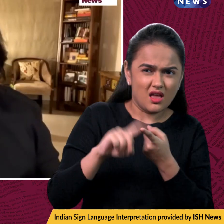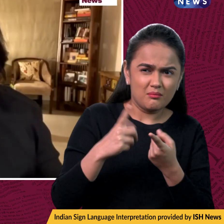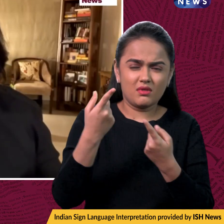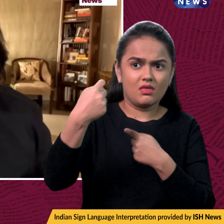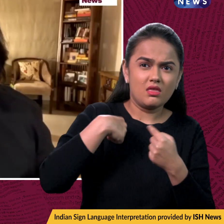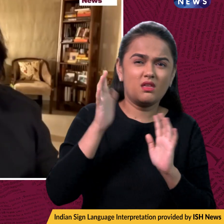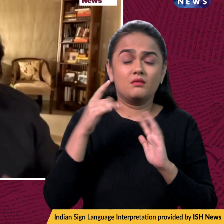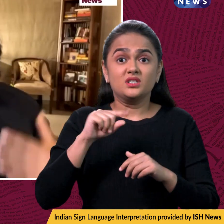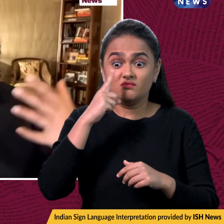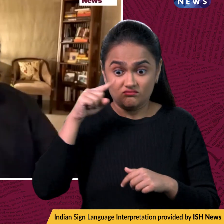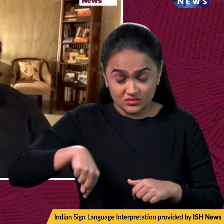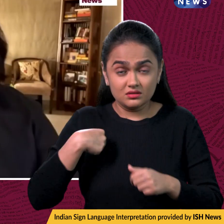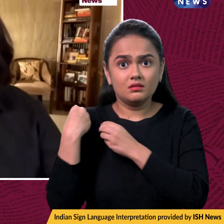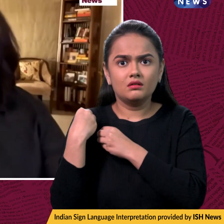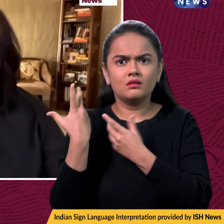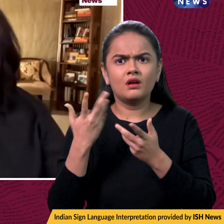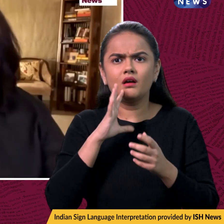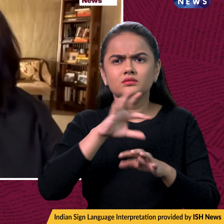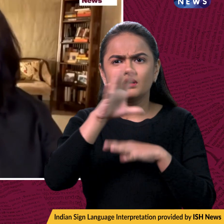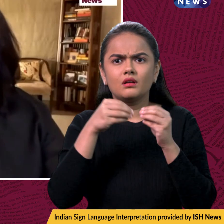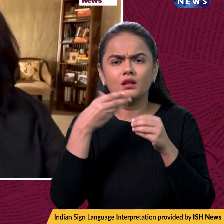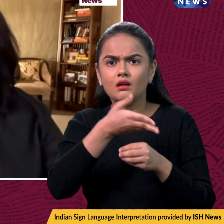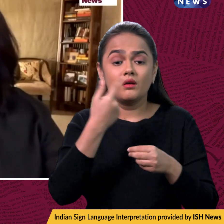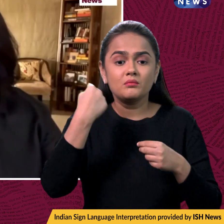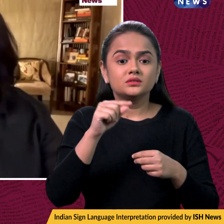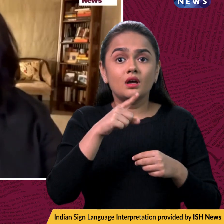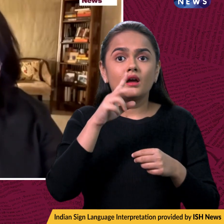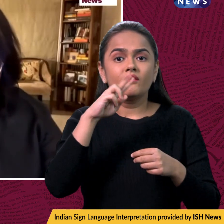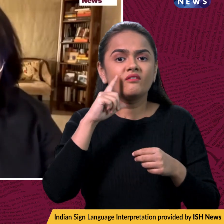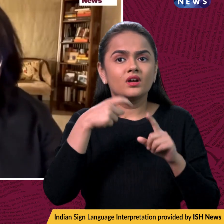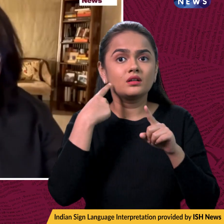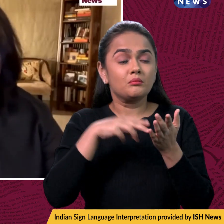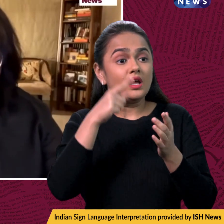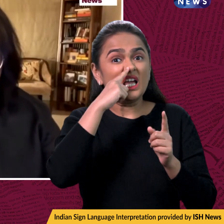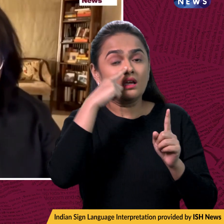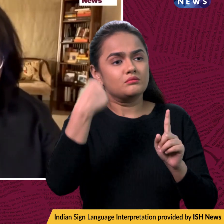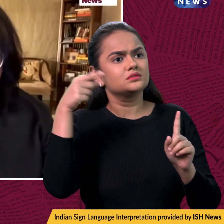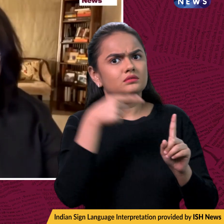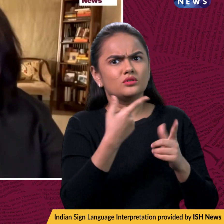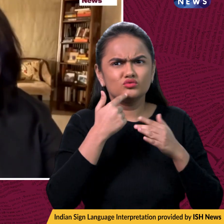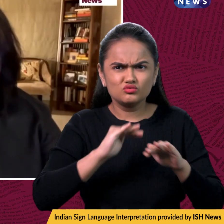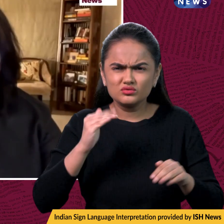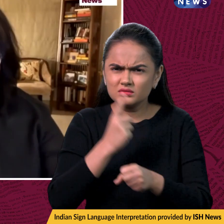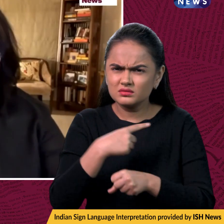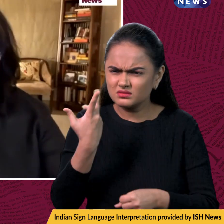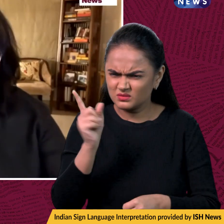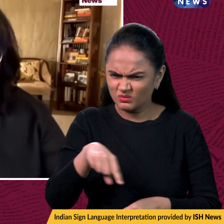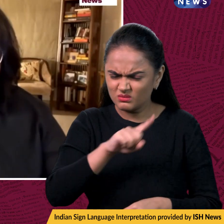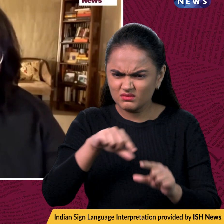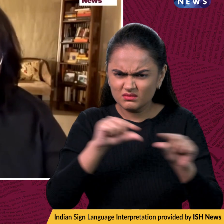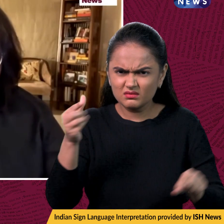such harassment." So this obviously puts the blame and the onus of sexual harassment on the victim. Students and teachers have criticized this